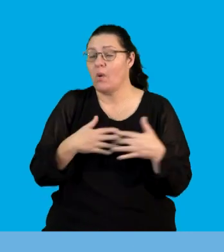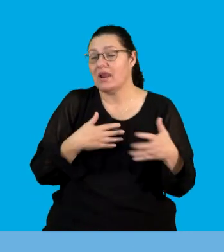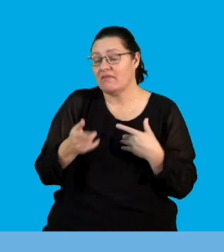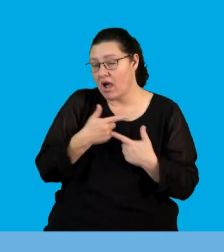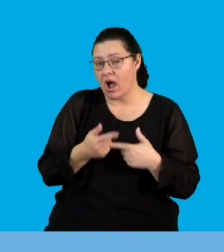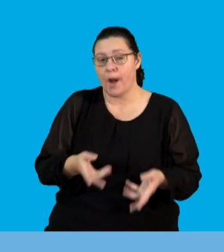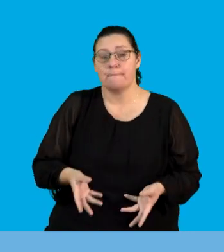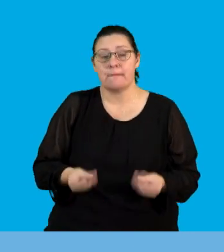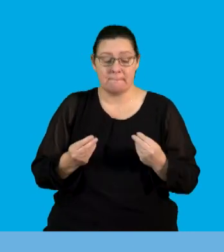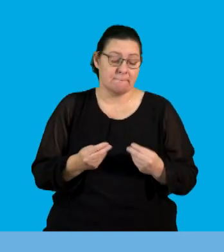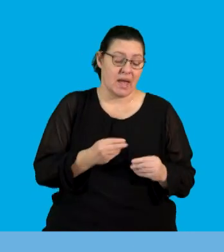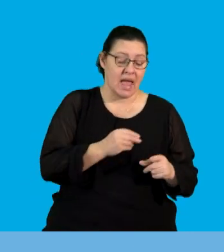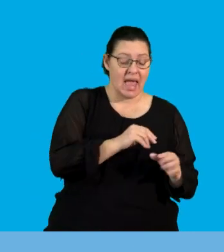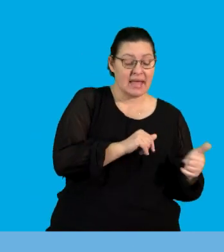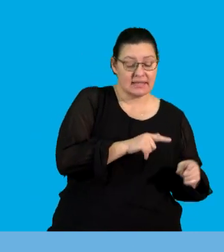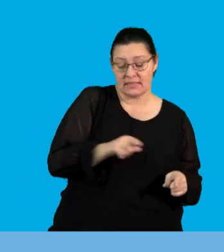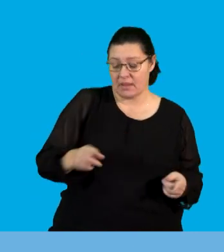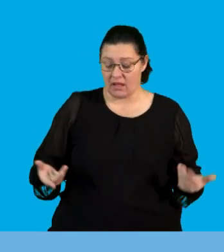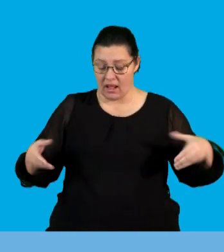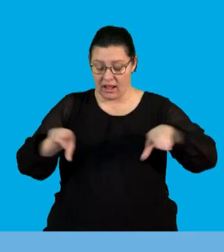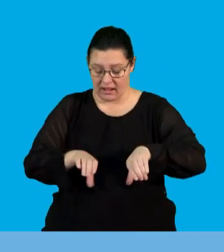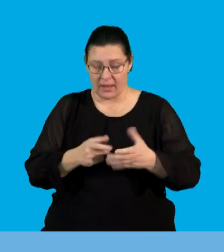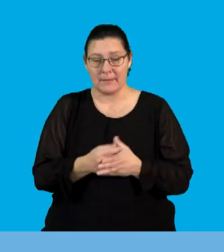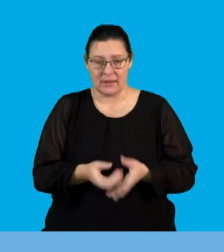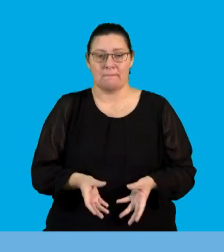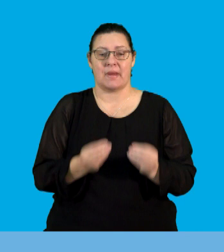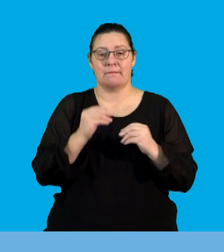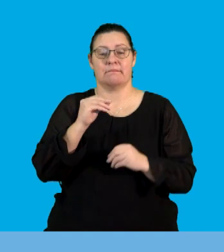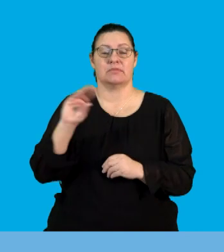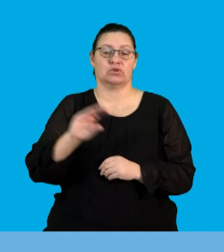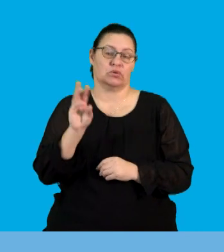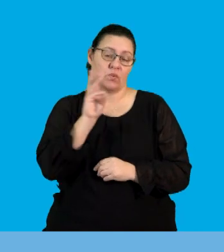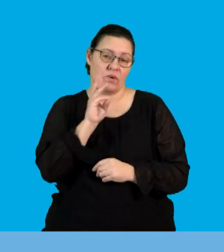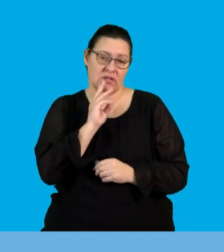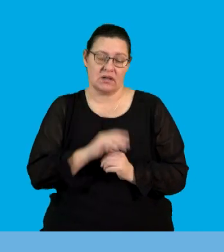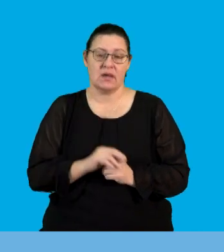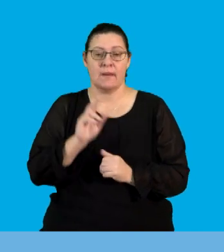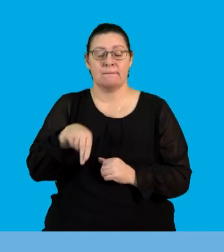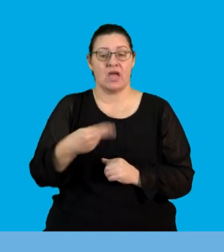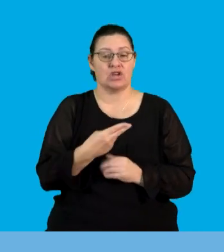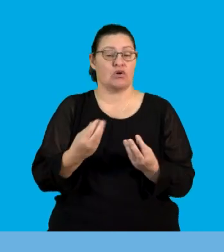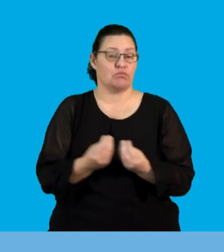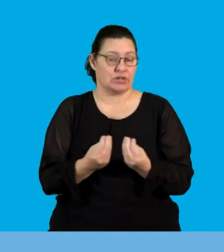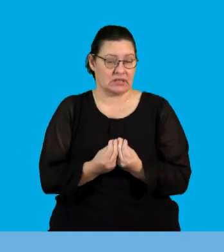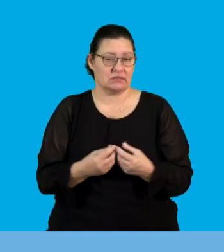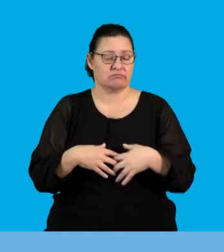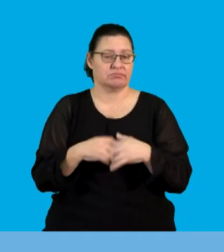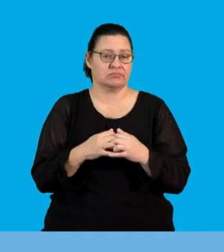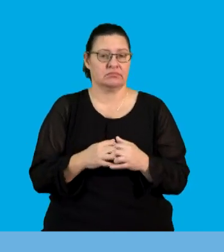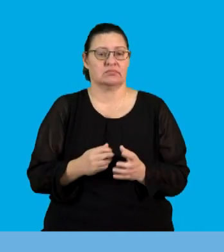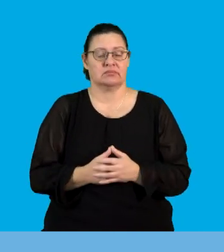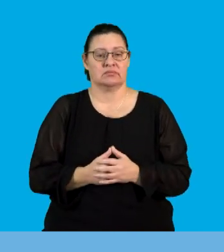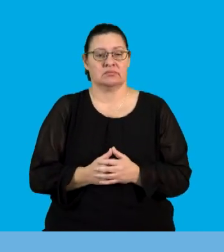So whenever we are reacting an acid and a base, the product will be salt and water. And remember that the pH of the product will